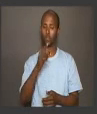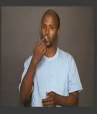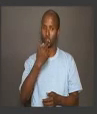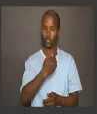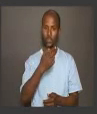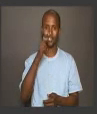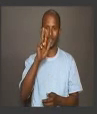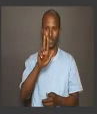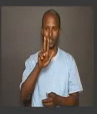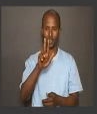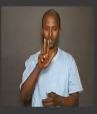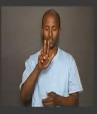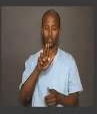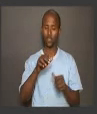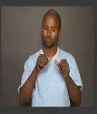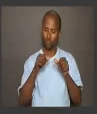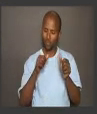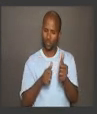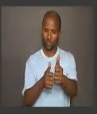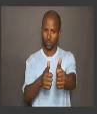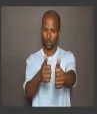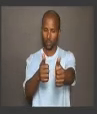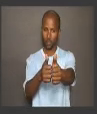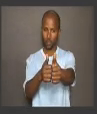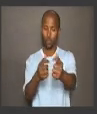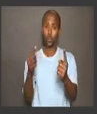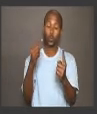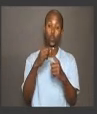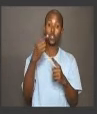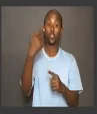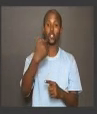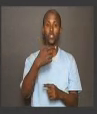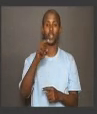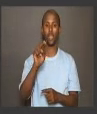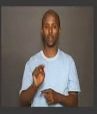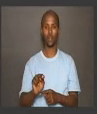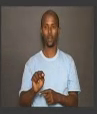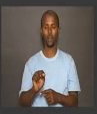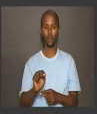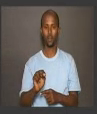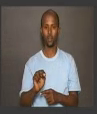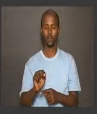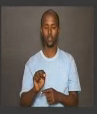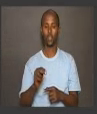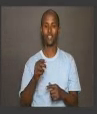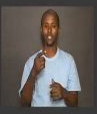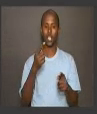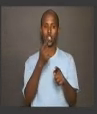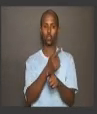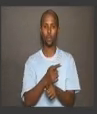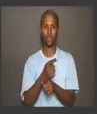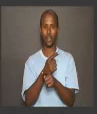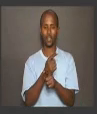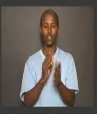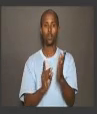G3, and so on to Gn is a geometric